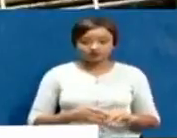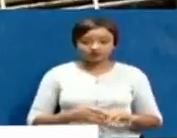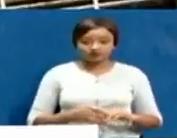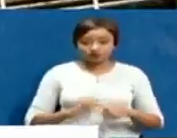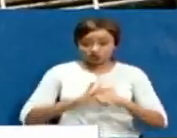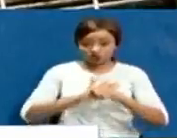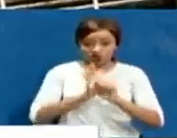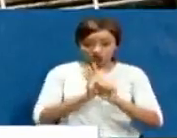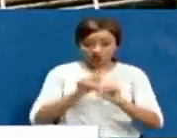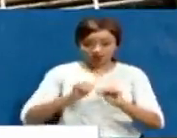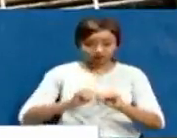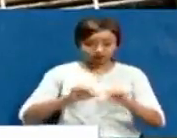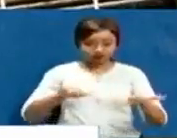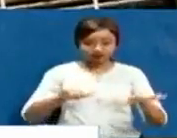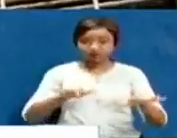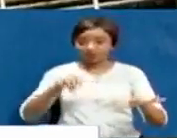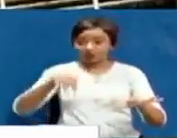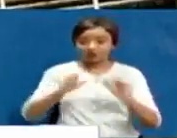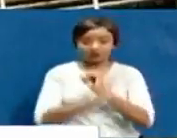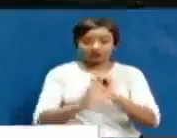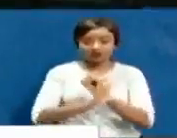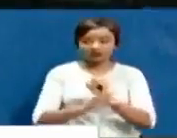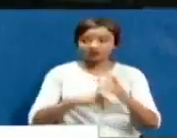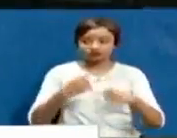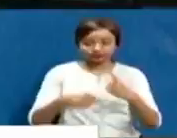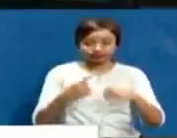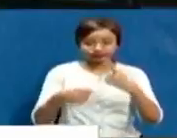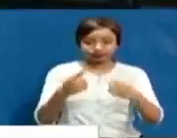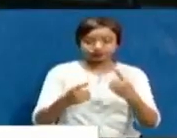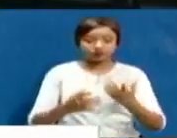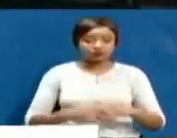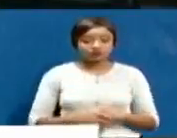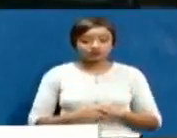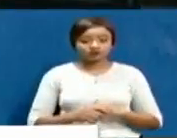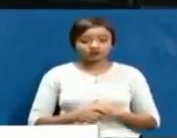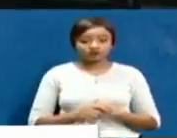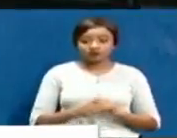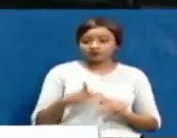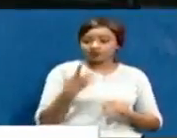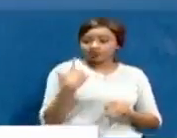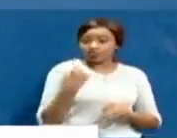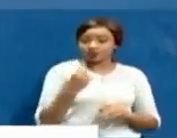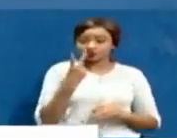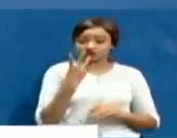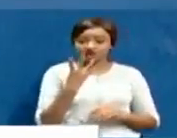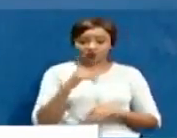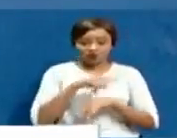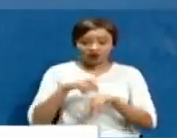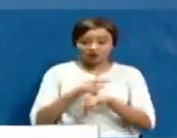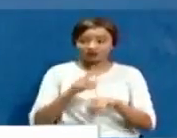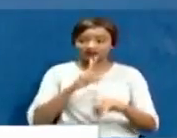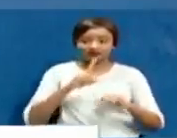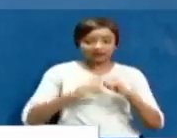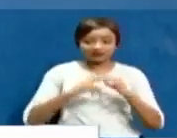The coronavirus surge in the country continues, with the country's peak still not in sight. In the last 24 hours, nearly